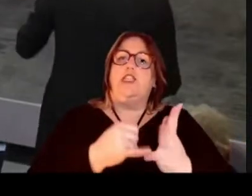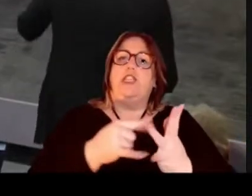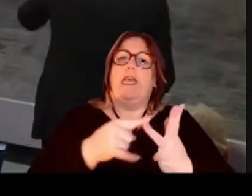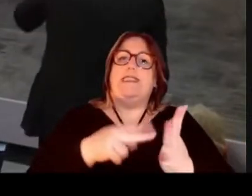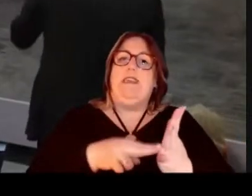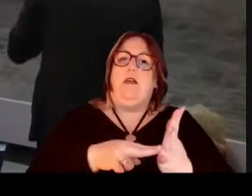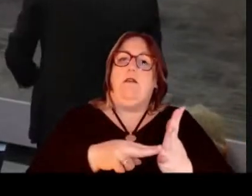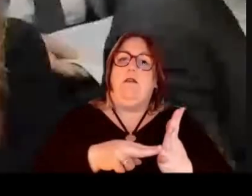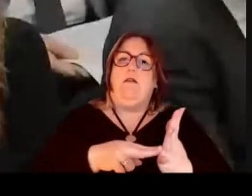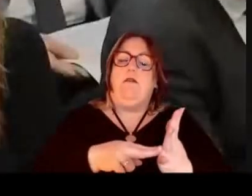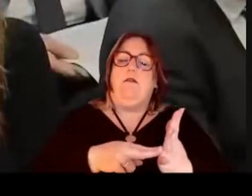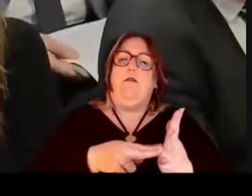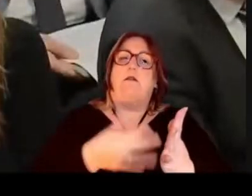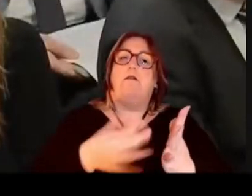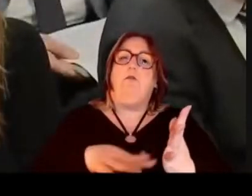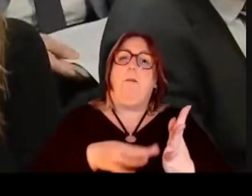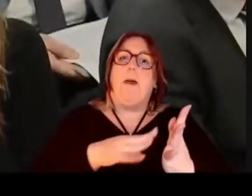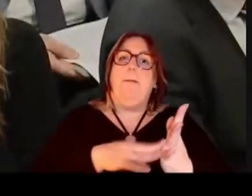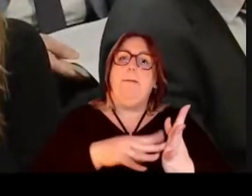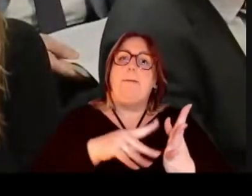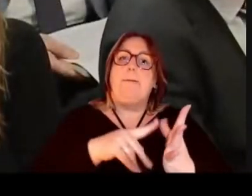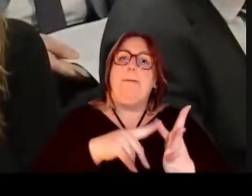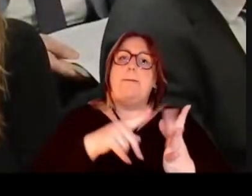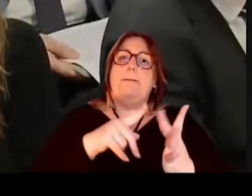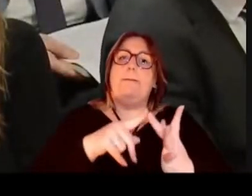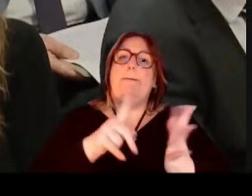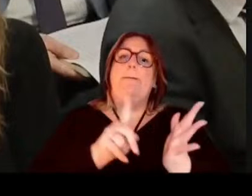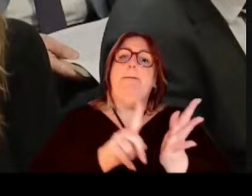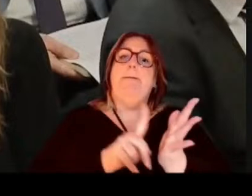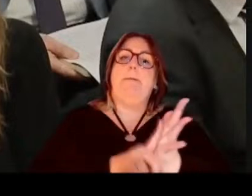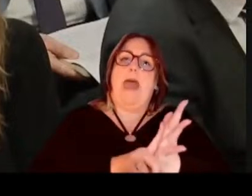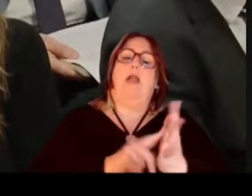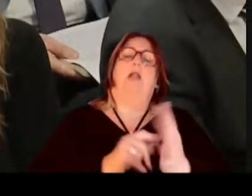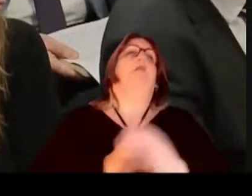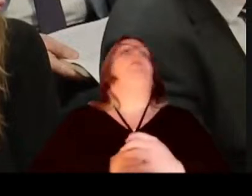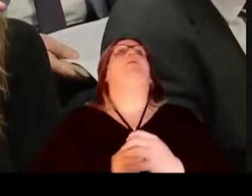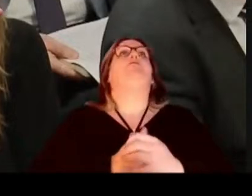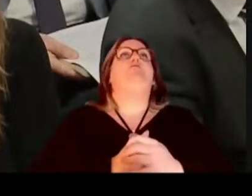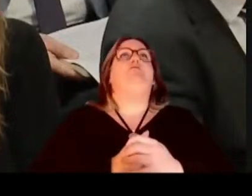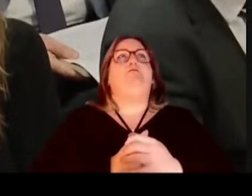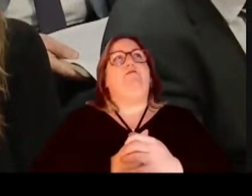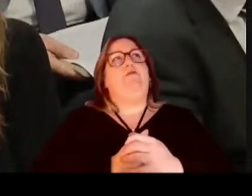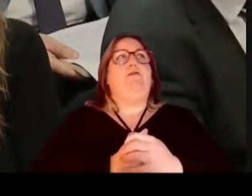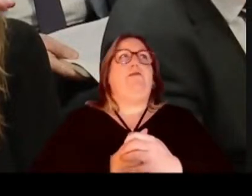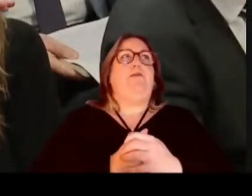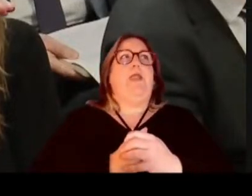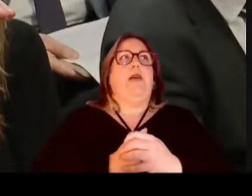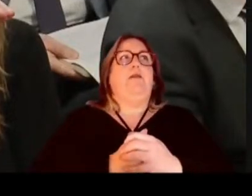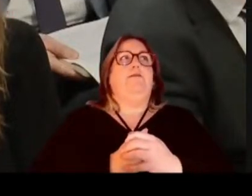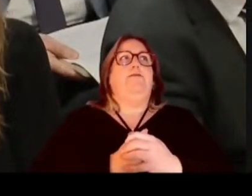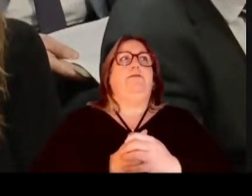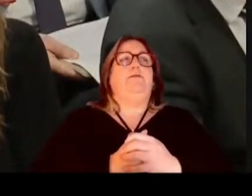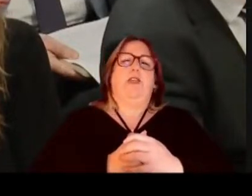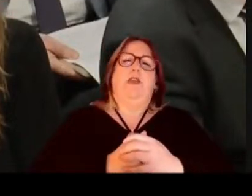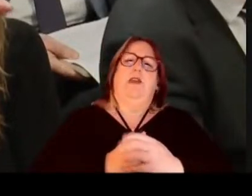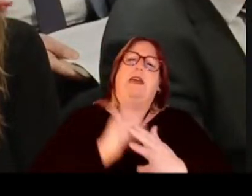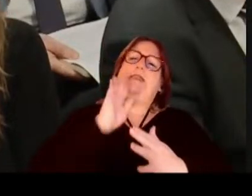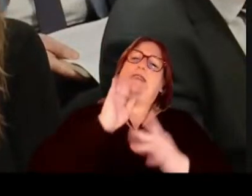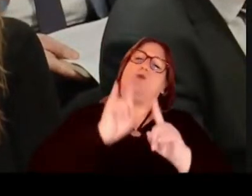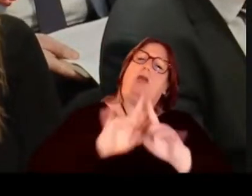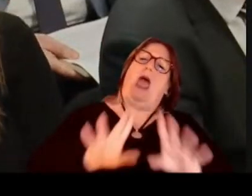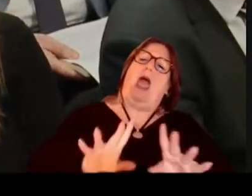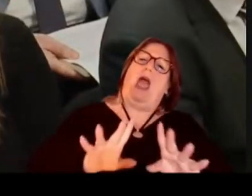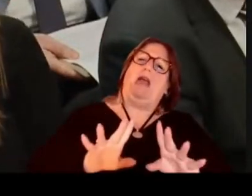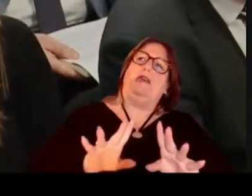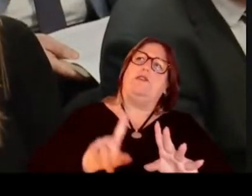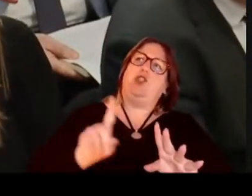Thanks, PM. Jason Gross from the Daily Mail. It sounds from what you're saying like you personally consider this to have been a terrorist attack in the ordinary sense of